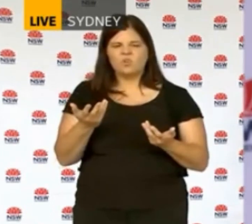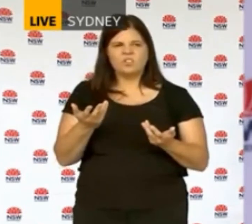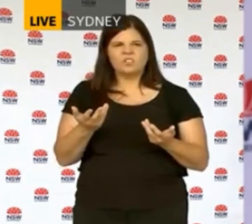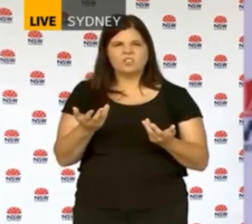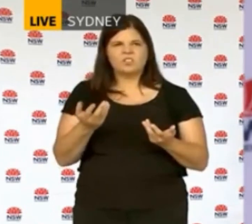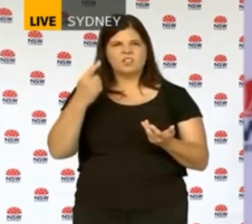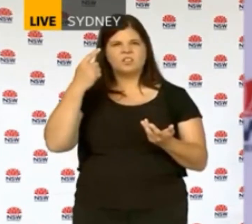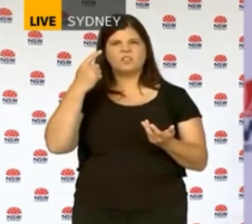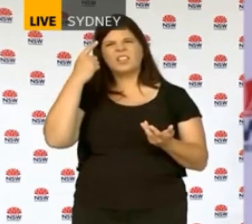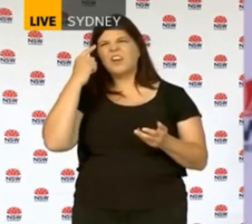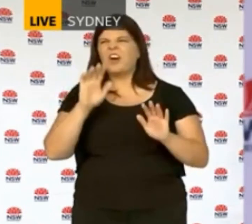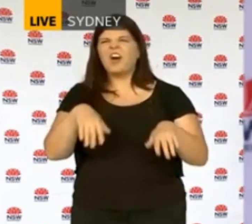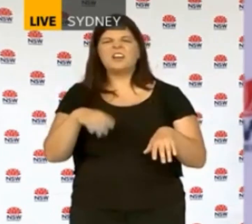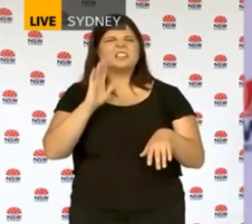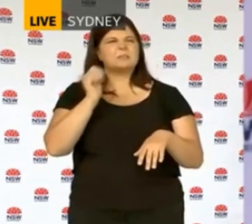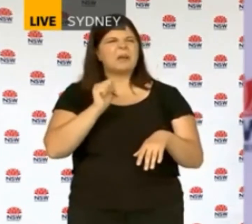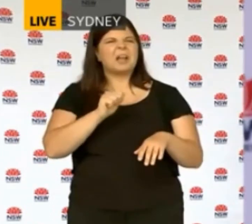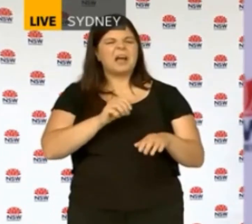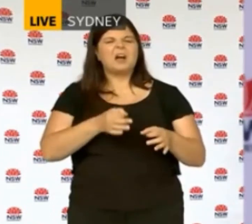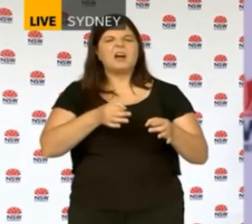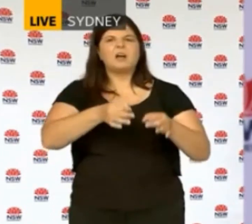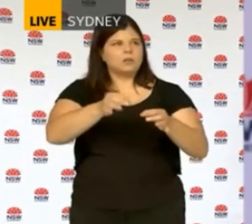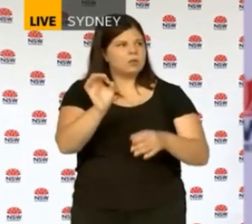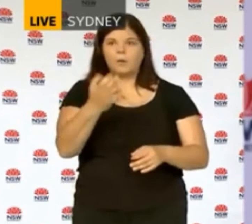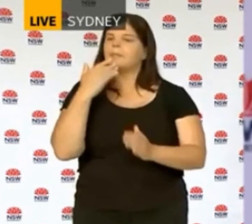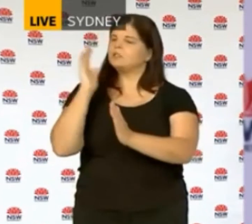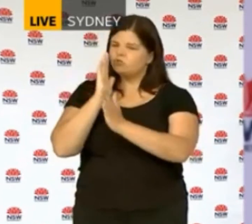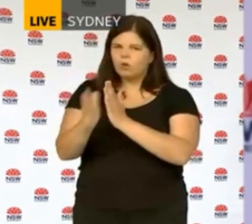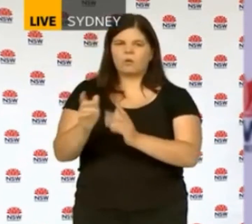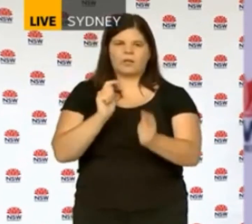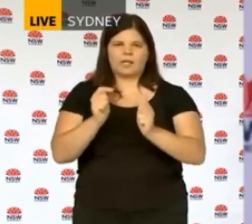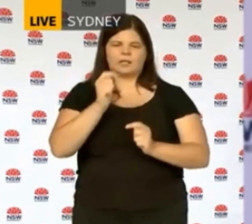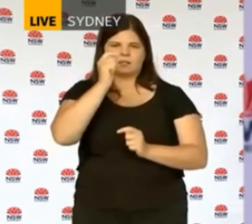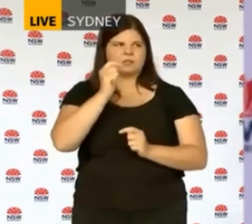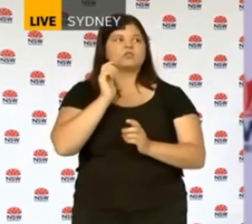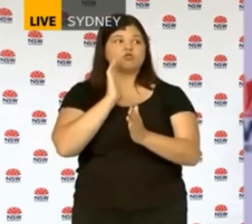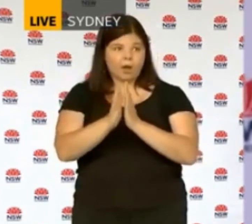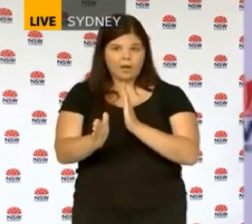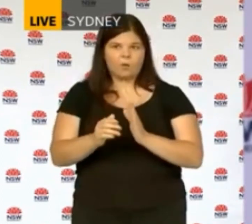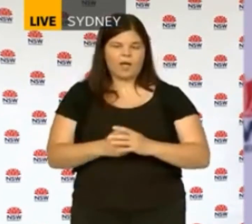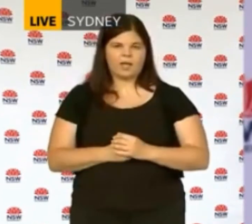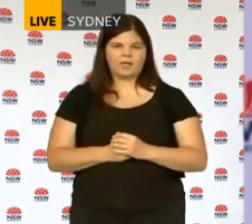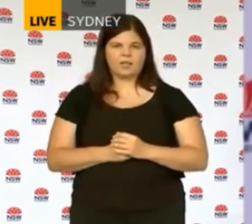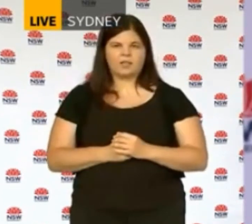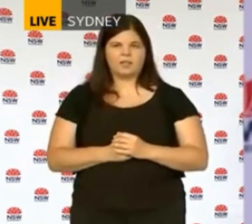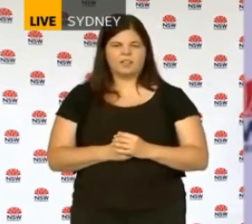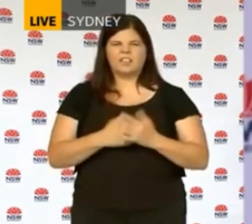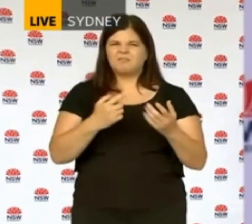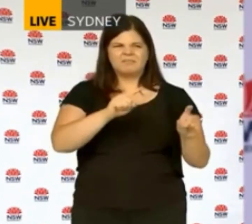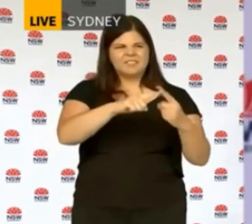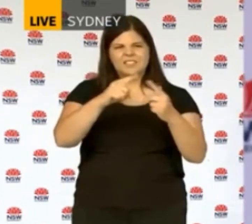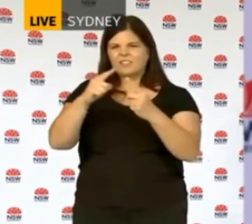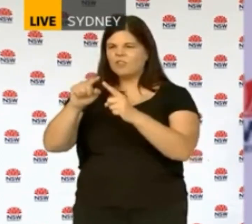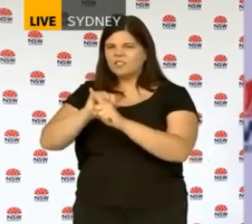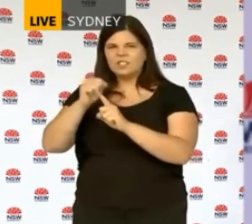few hours, can I just suggest you don't? Go down there, get a test. Obviously, we're considering multiple scenarios